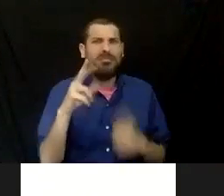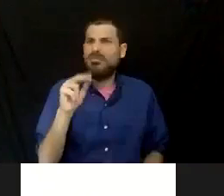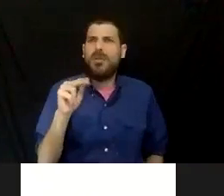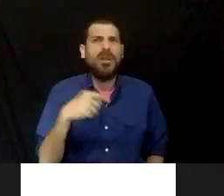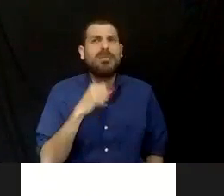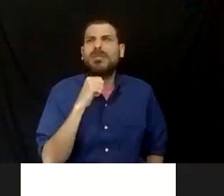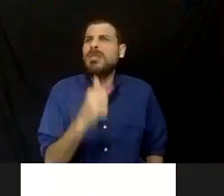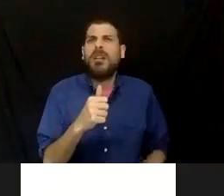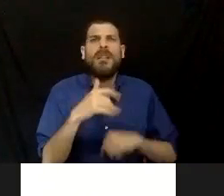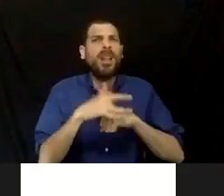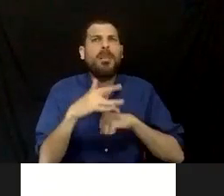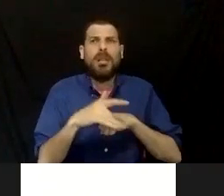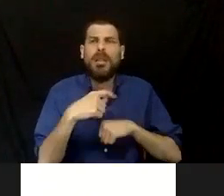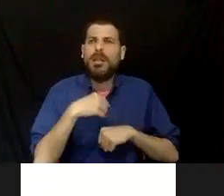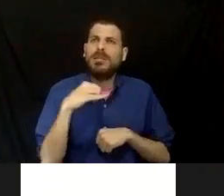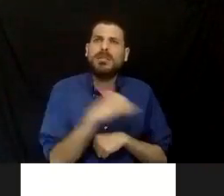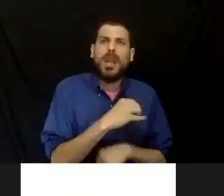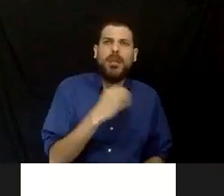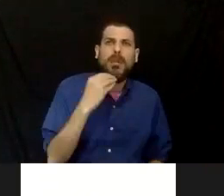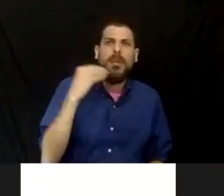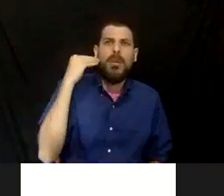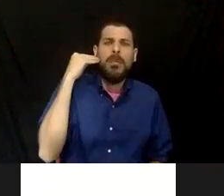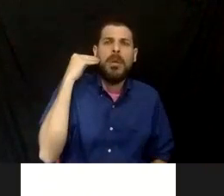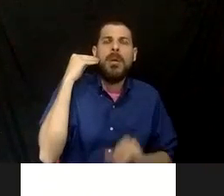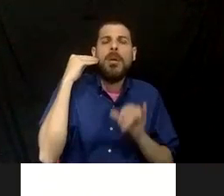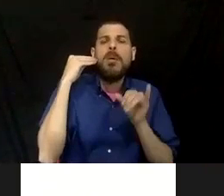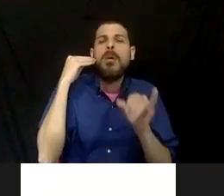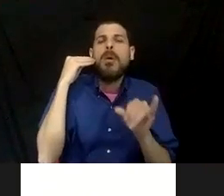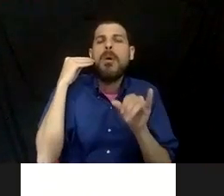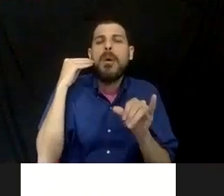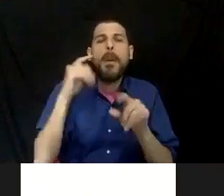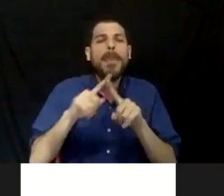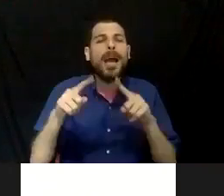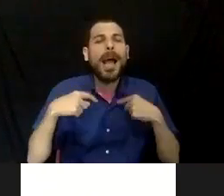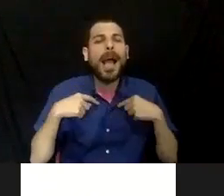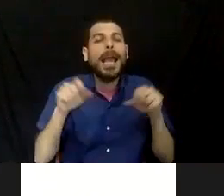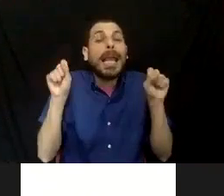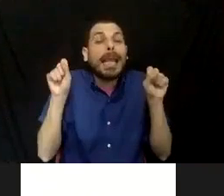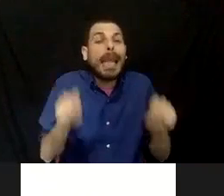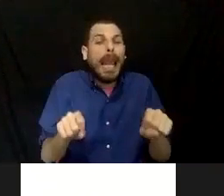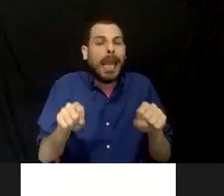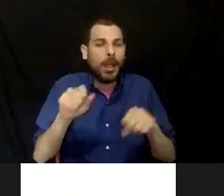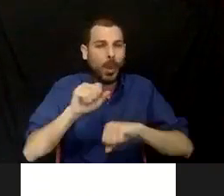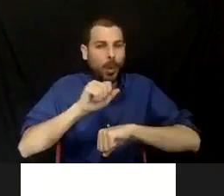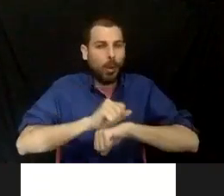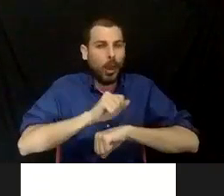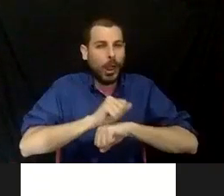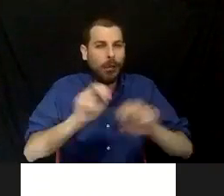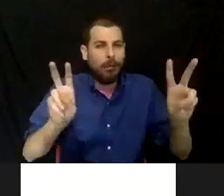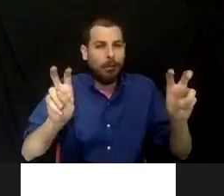my kids. But you still want to indicate that you're available to work, because under the current